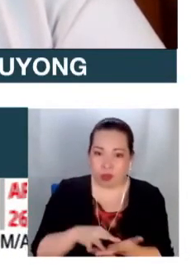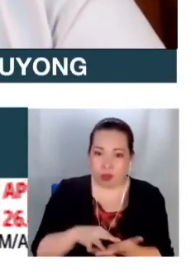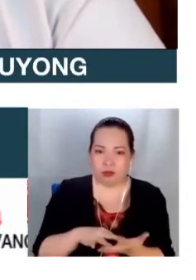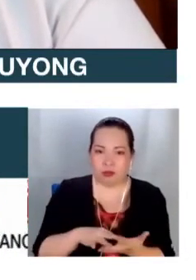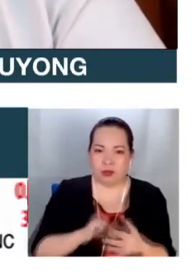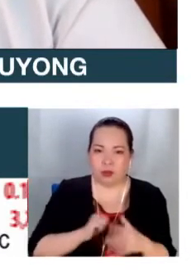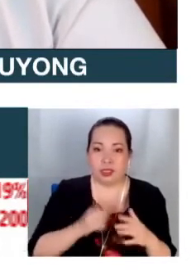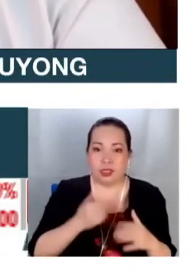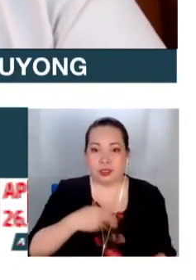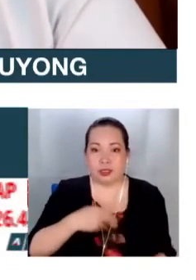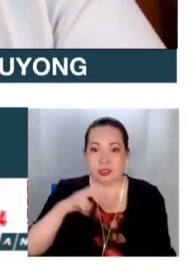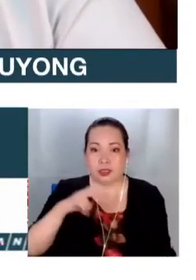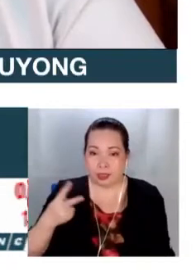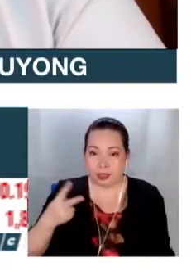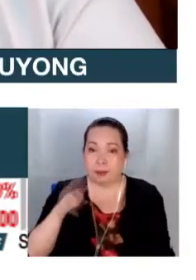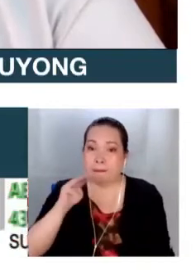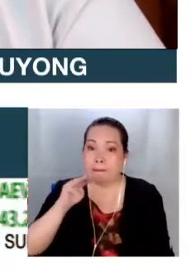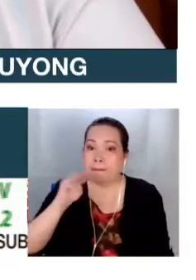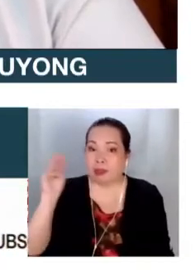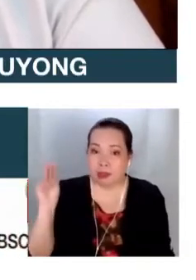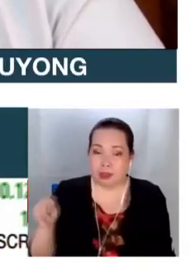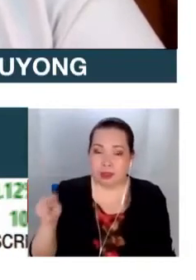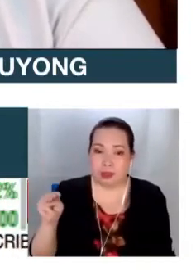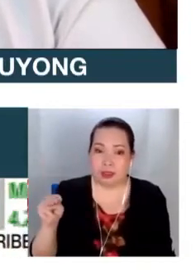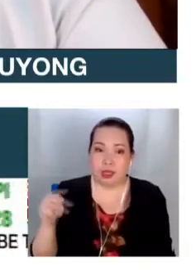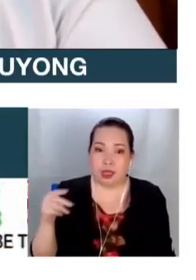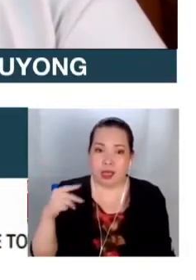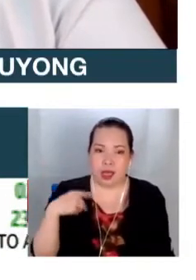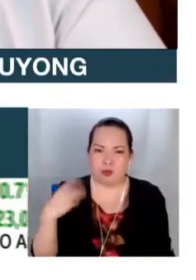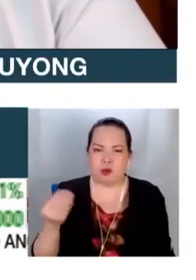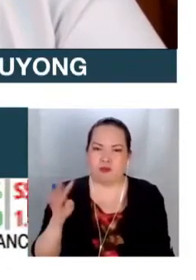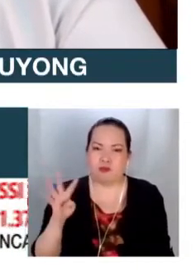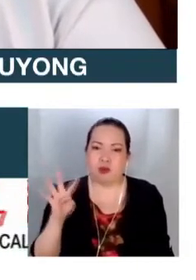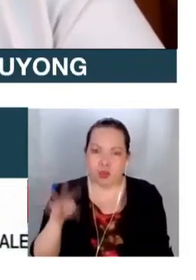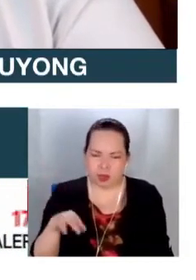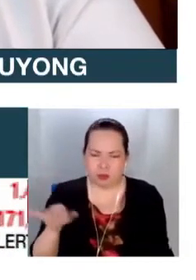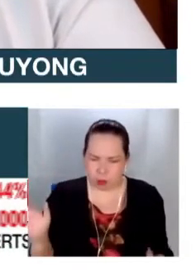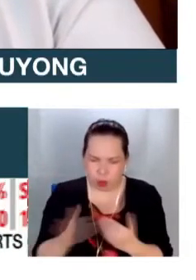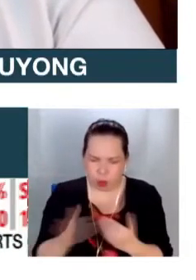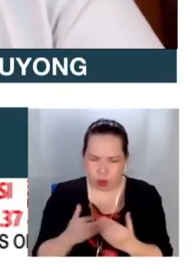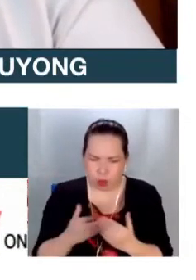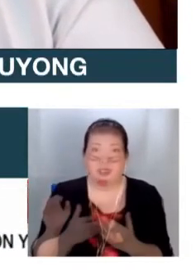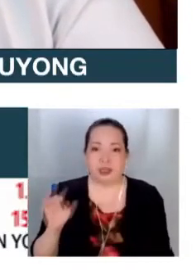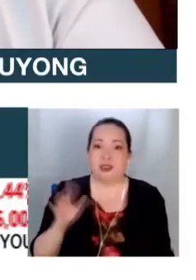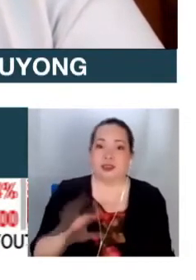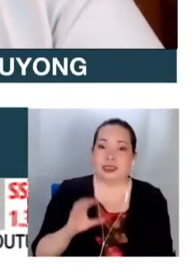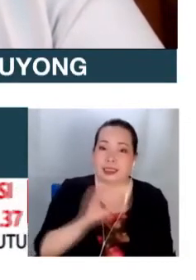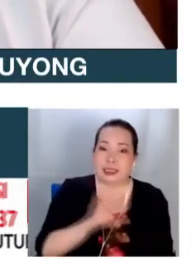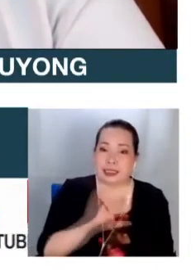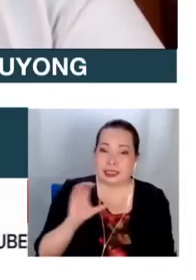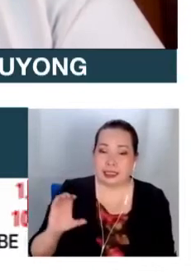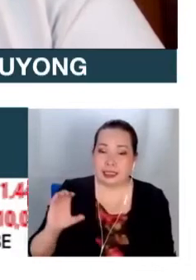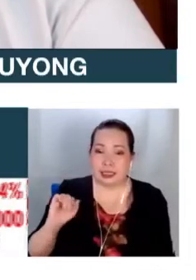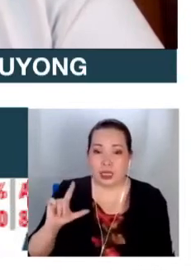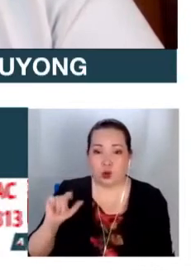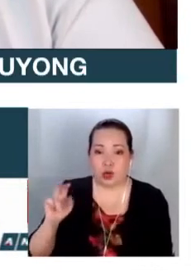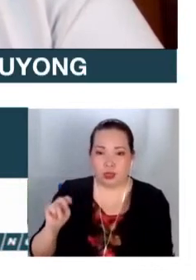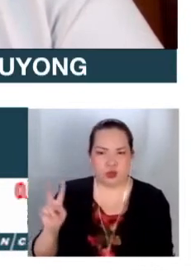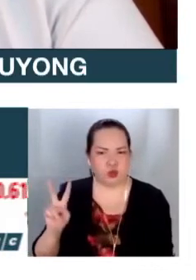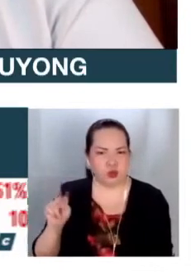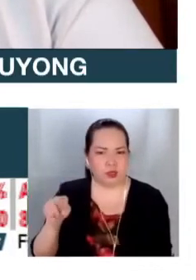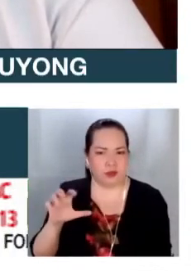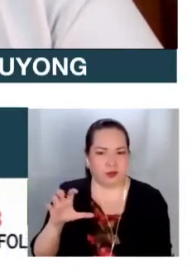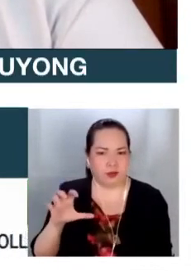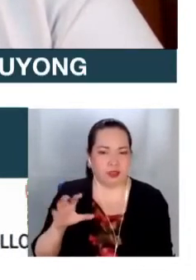Manila with almost 4,000, Caloocan City about 2,500, and San Juan City with